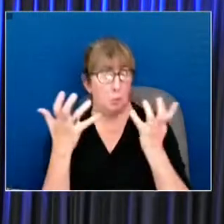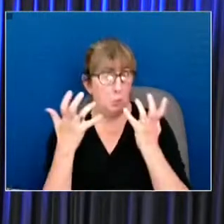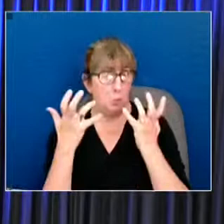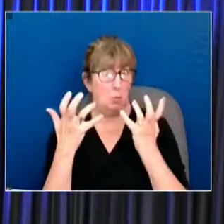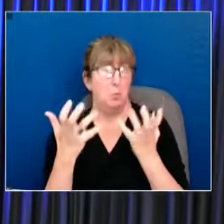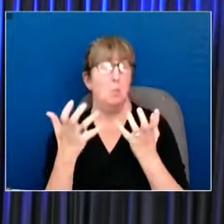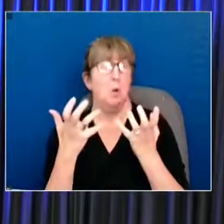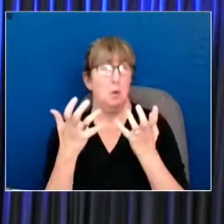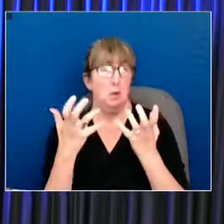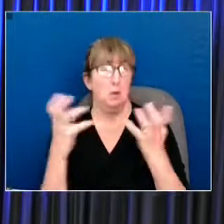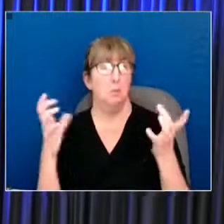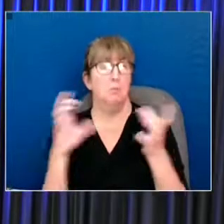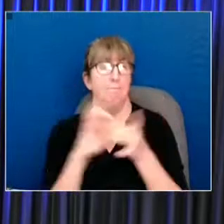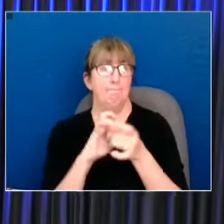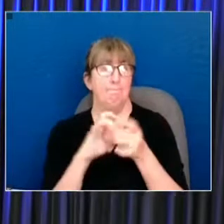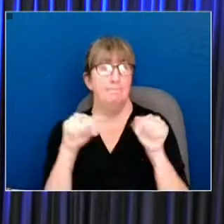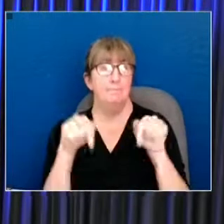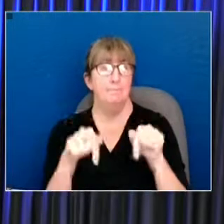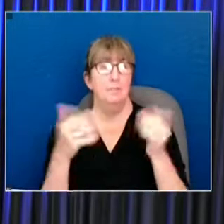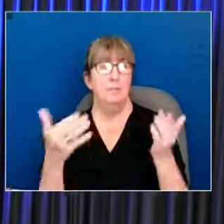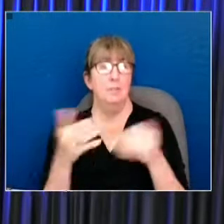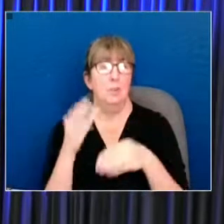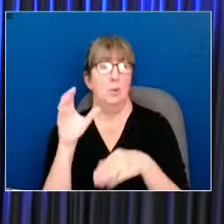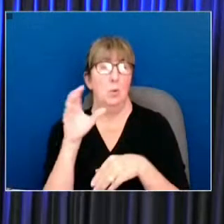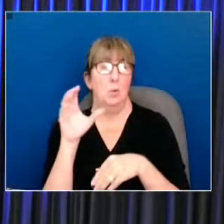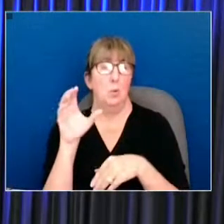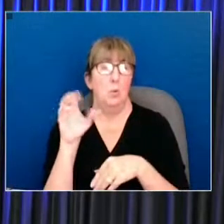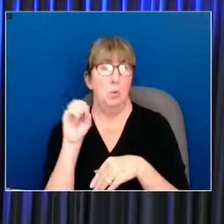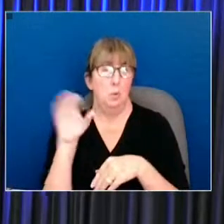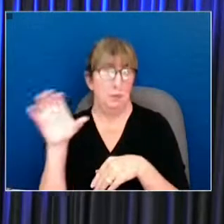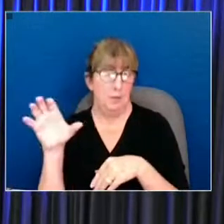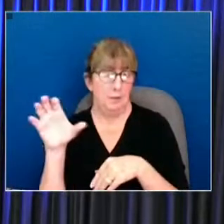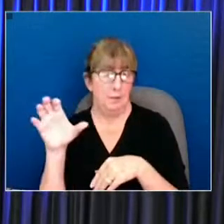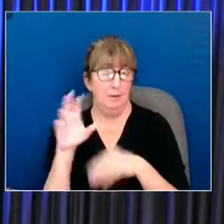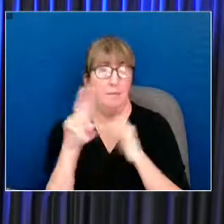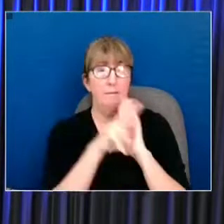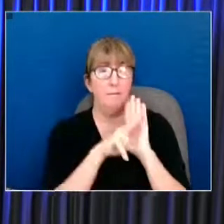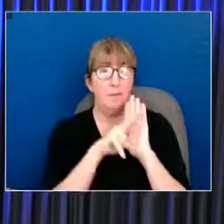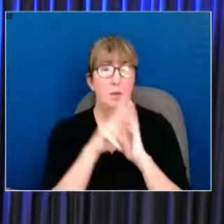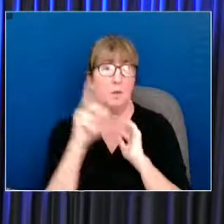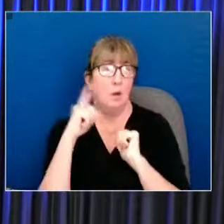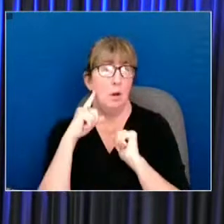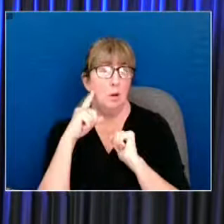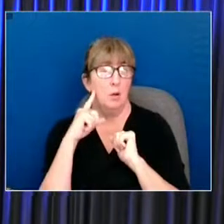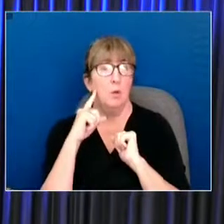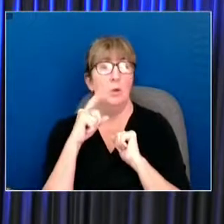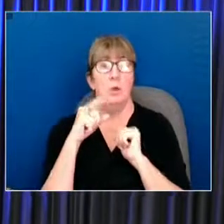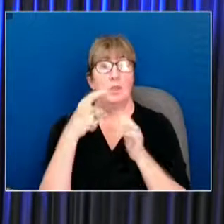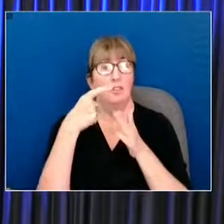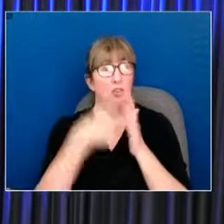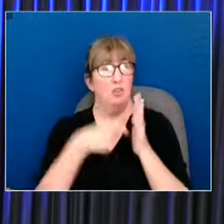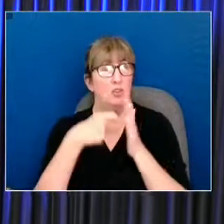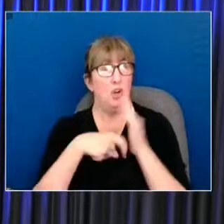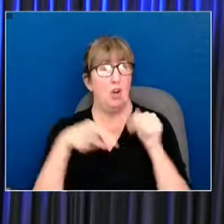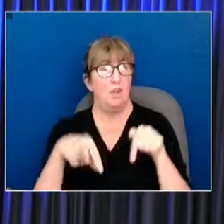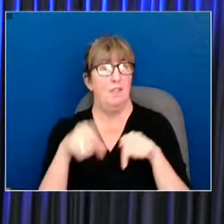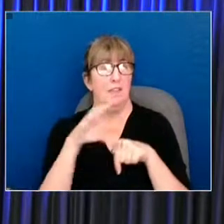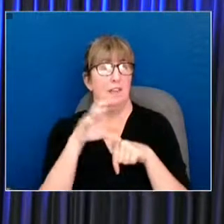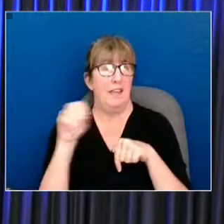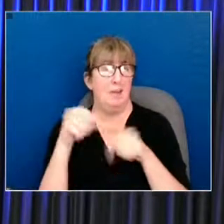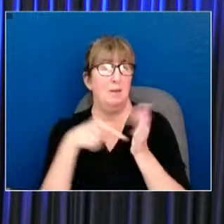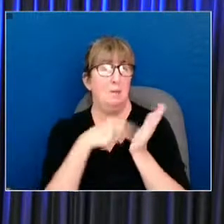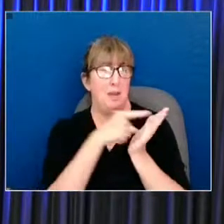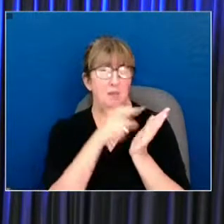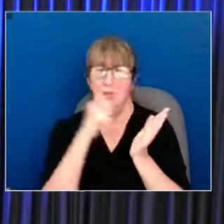Orange County video and audio, there is a charge that the county pays for, but nothing that you need to be thinking about